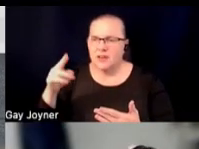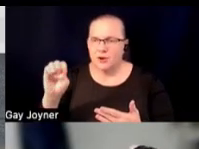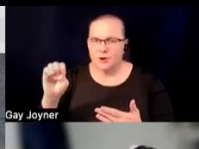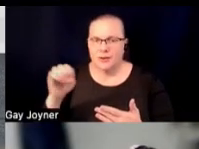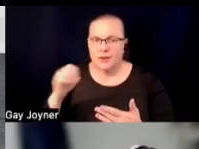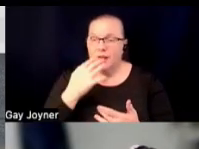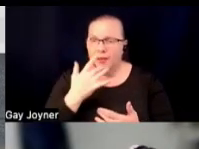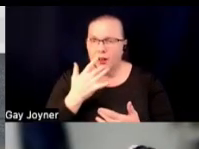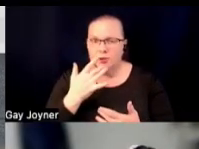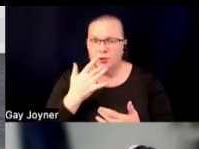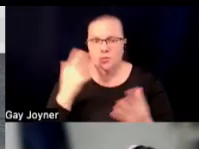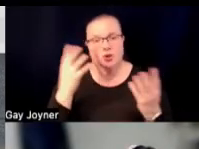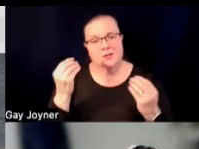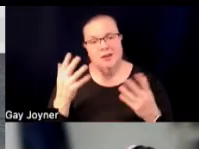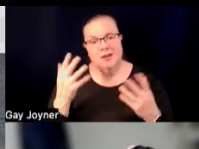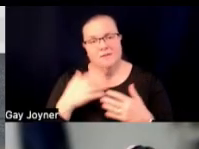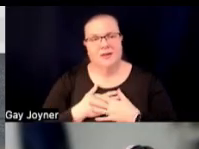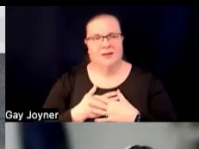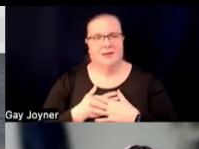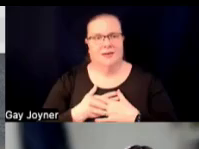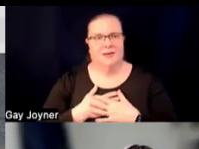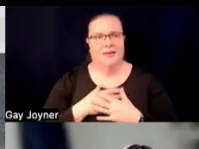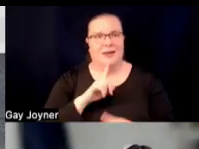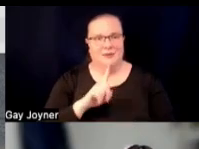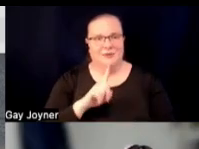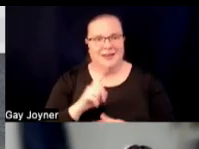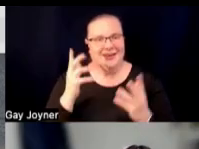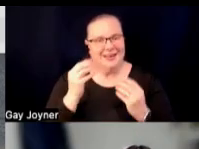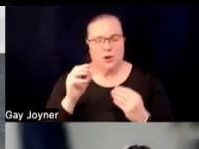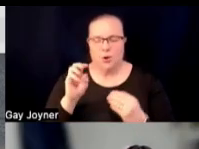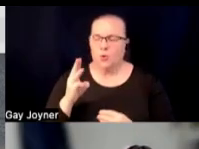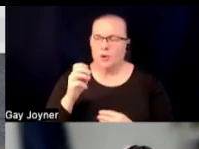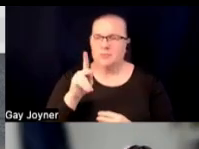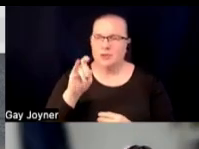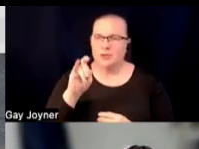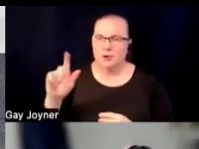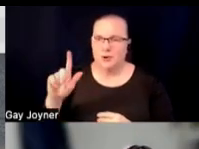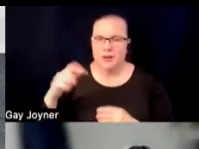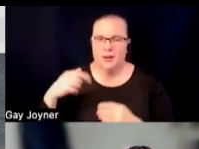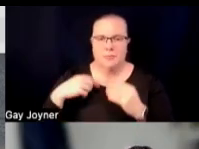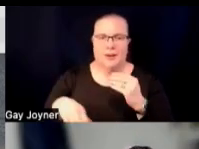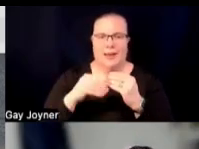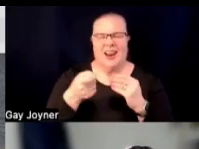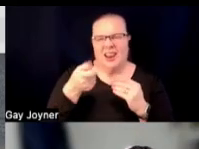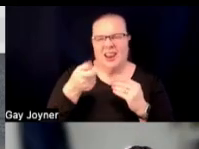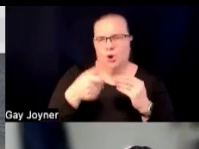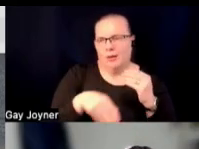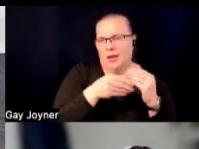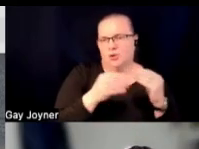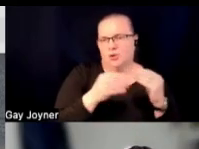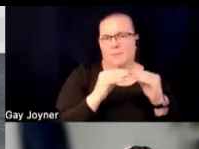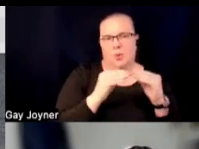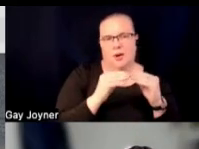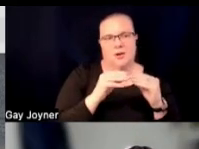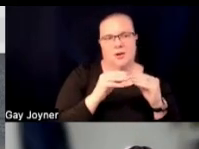just look so lovely and so beautiful. And it already looked pretty whimsical. I'm like, what if I just add a little extra more? So